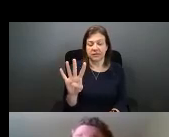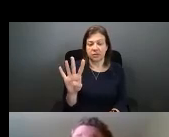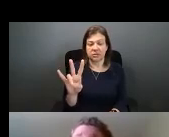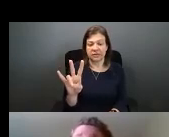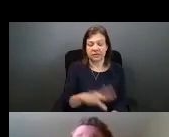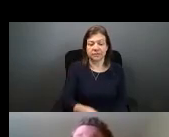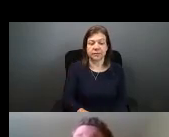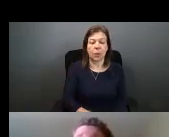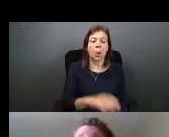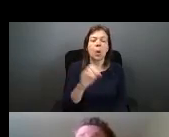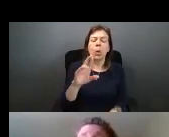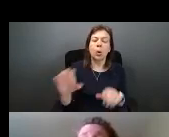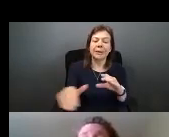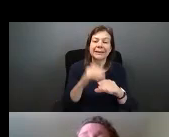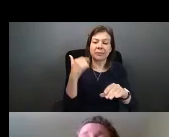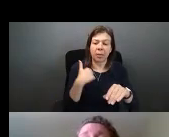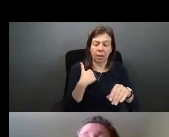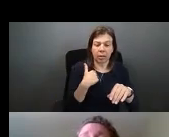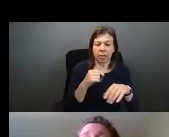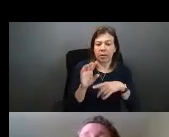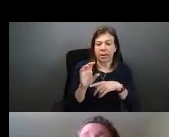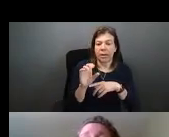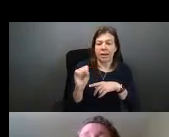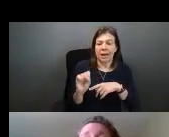202-416-8847 or email me at